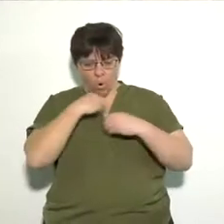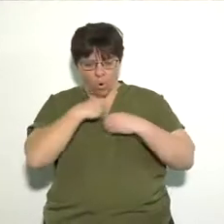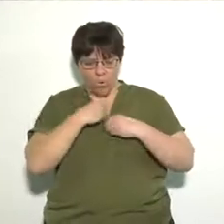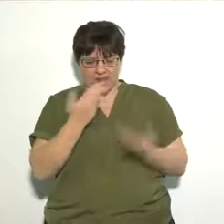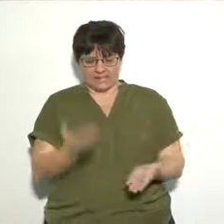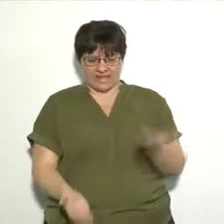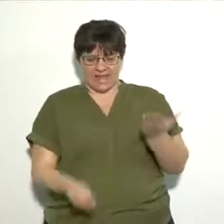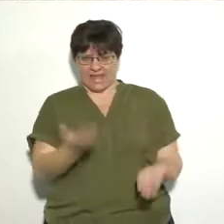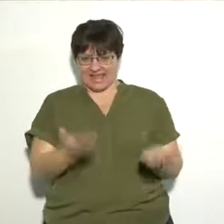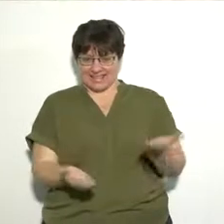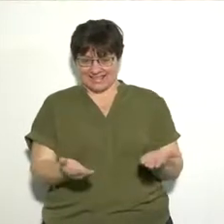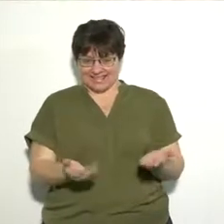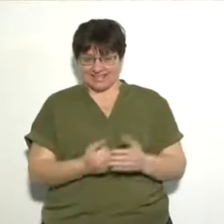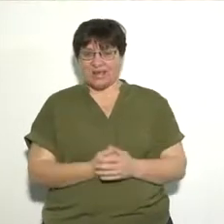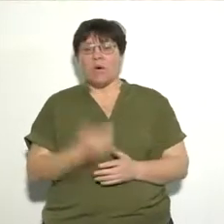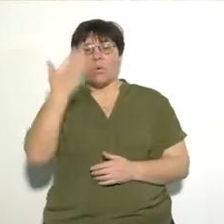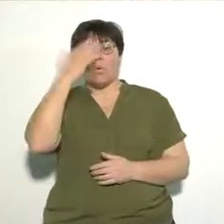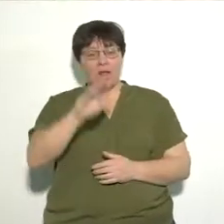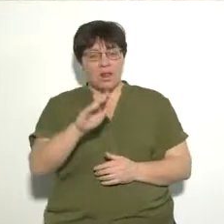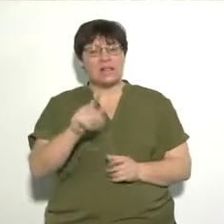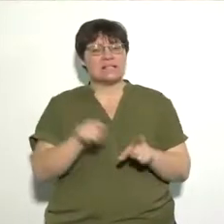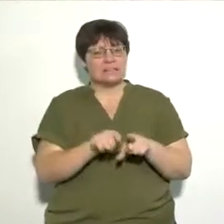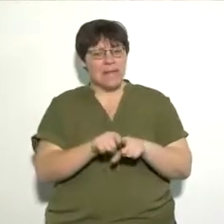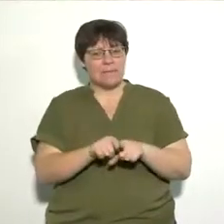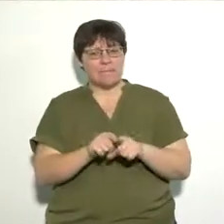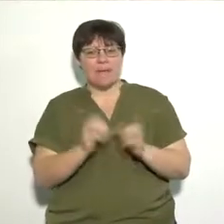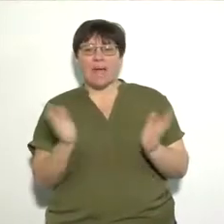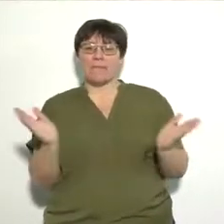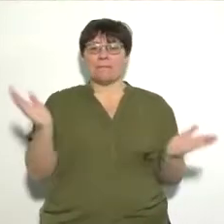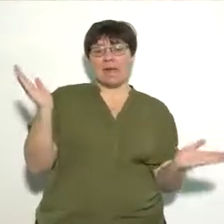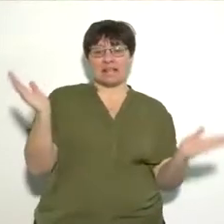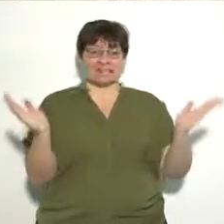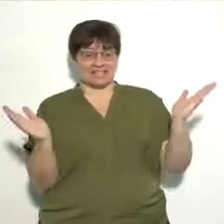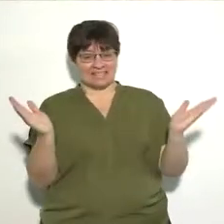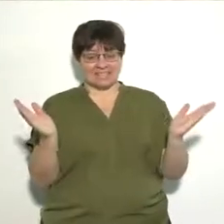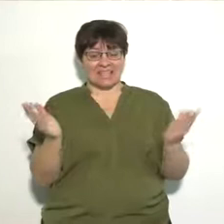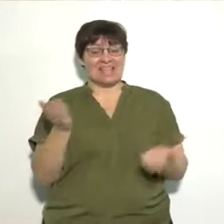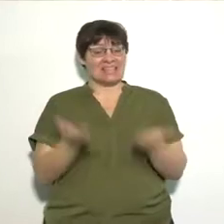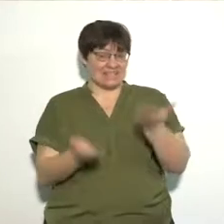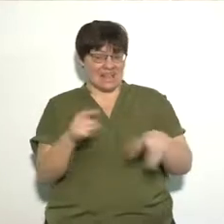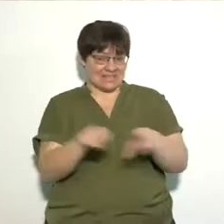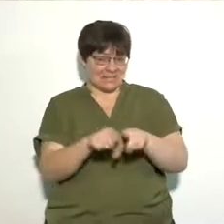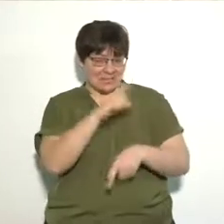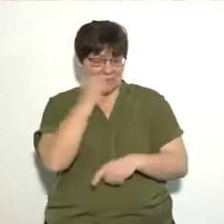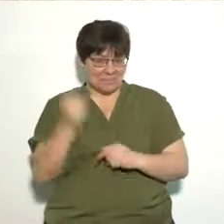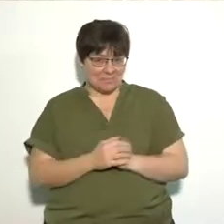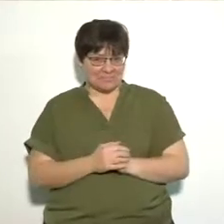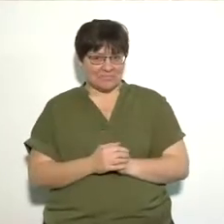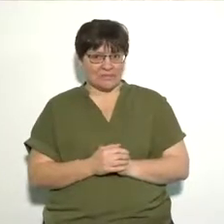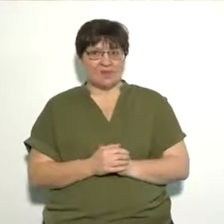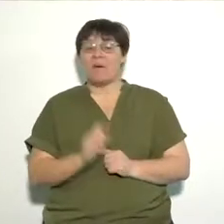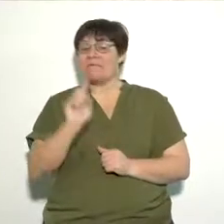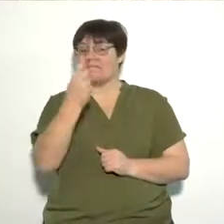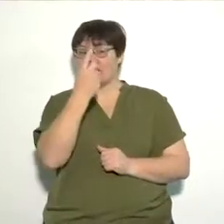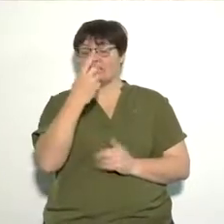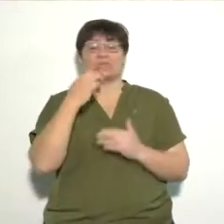own weighing scale, also known as a balance scale. But before we get started, I'm going to tell you